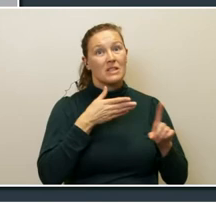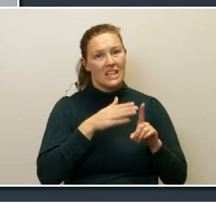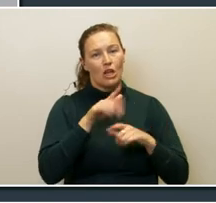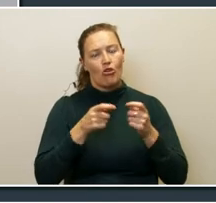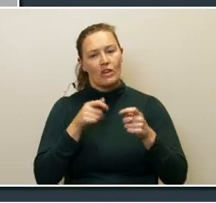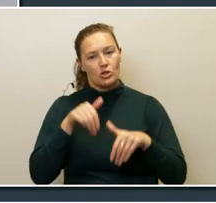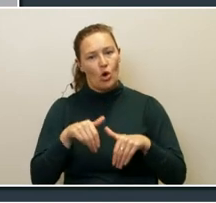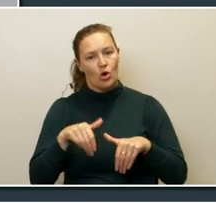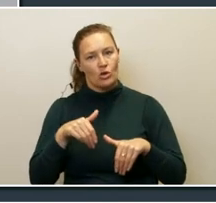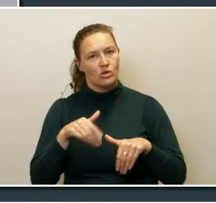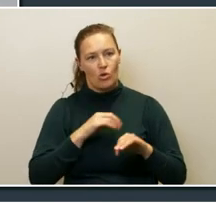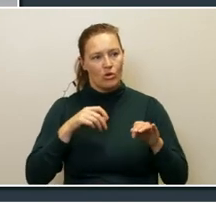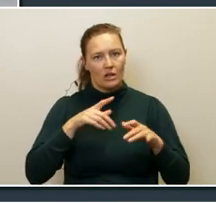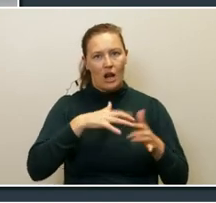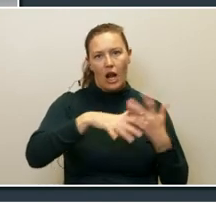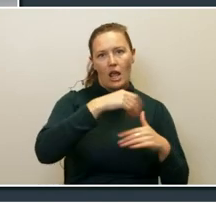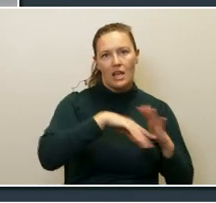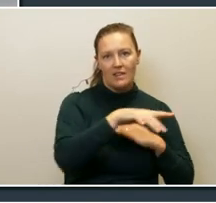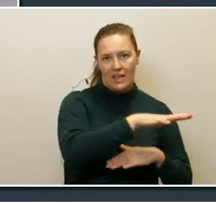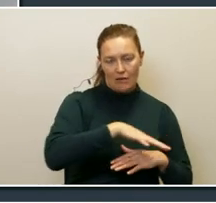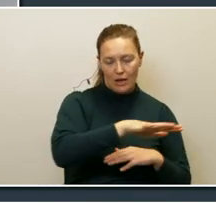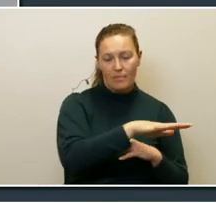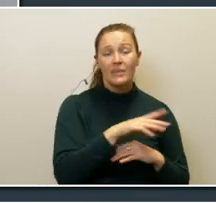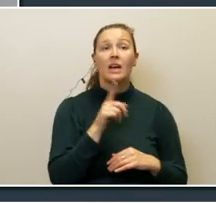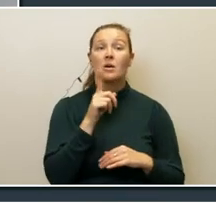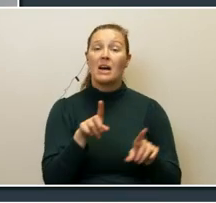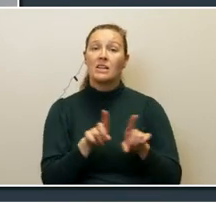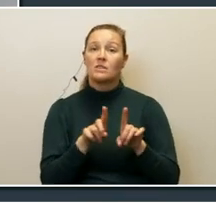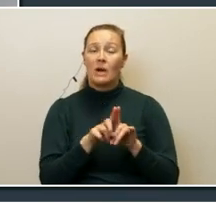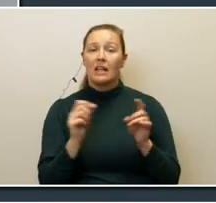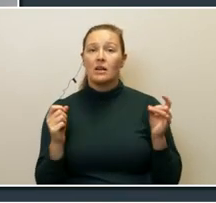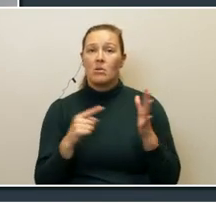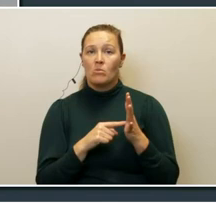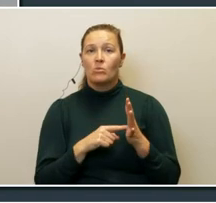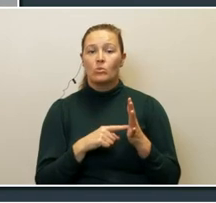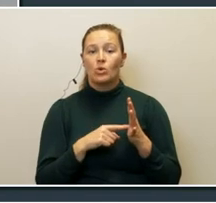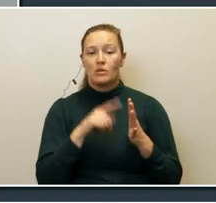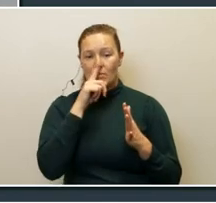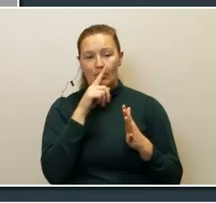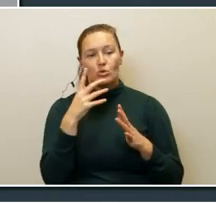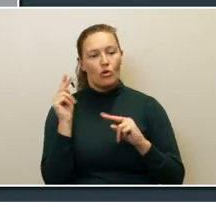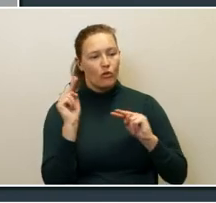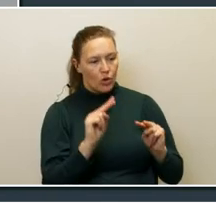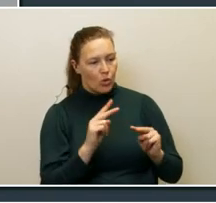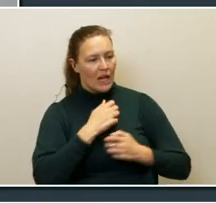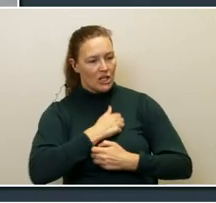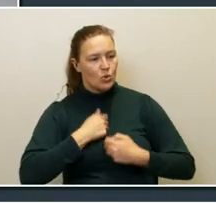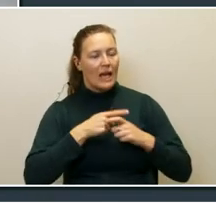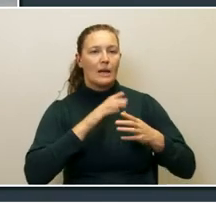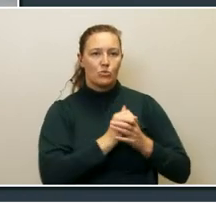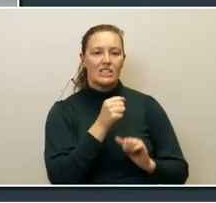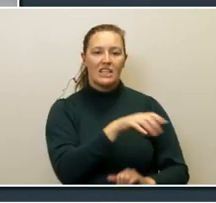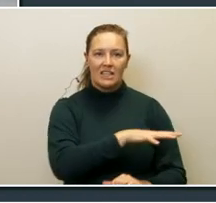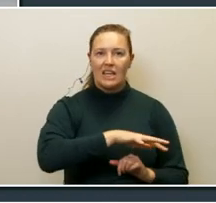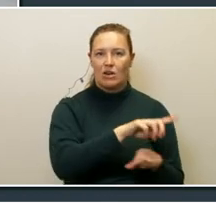area. However, we do recognise that it's important for people to get the opportunity to view, enjoy and appreciate the